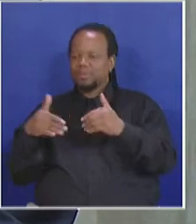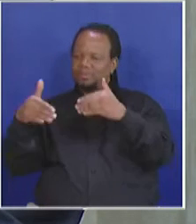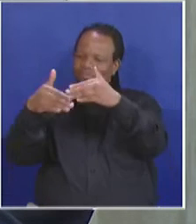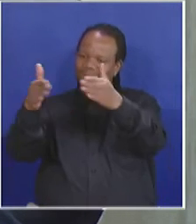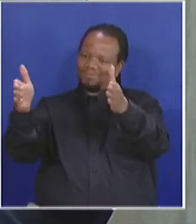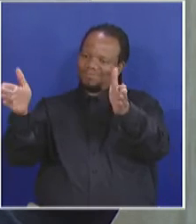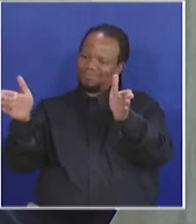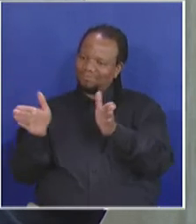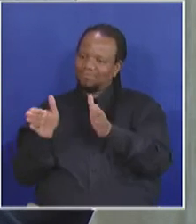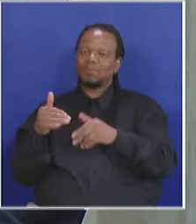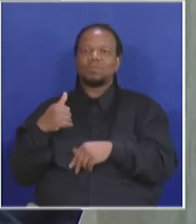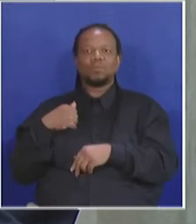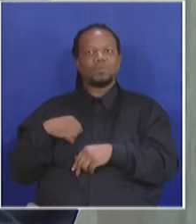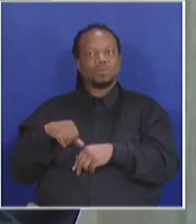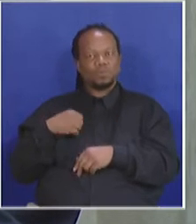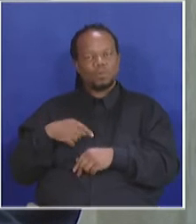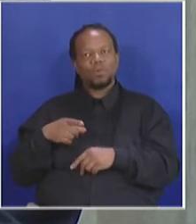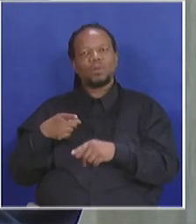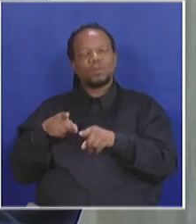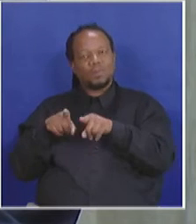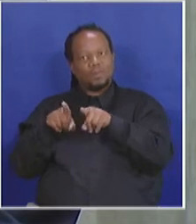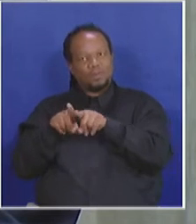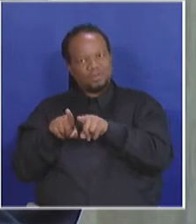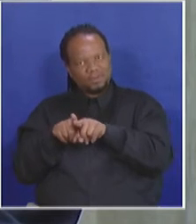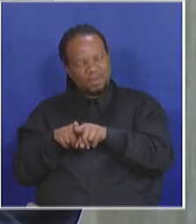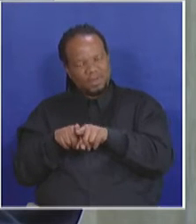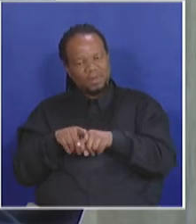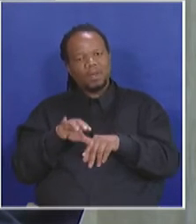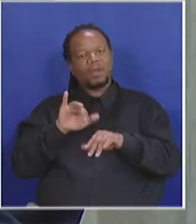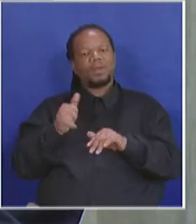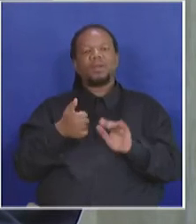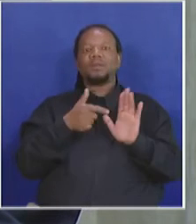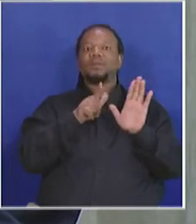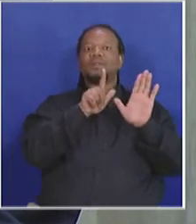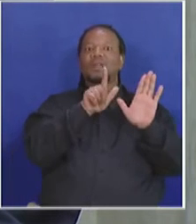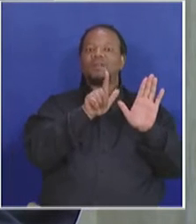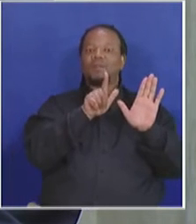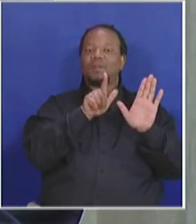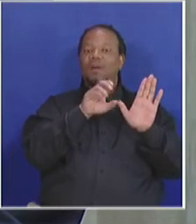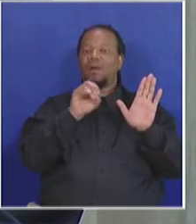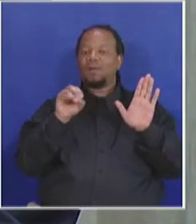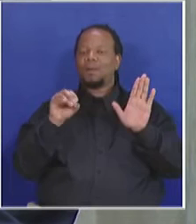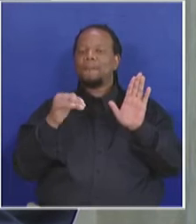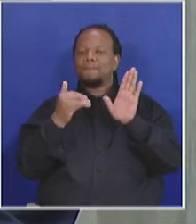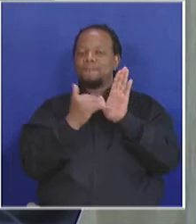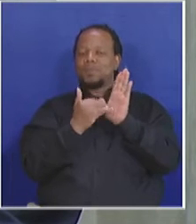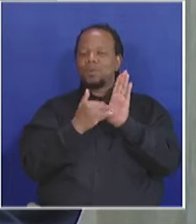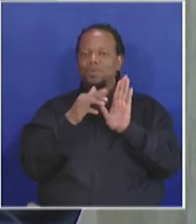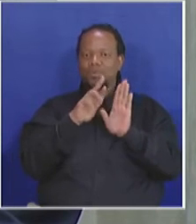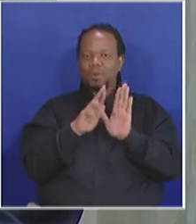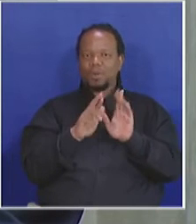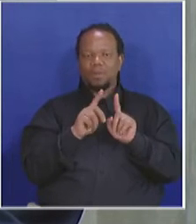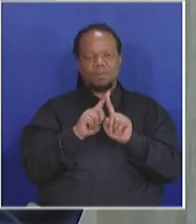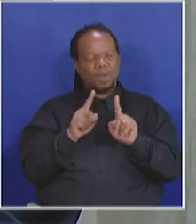municipality also wants to start a project of a dam costing 700 million rands. There needs to be a follow-up of